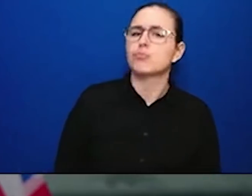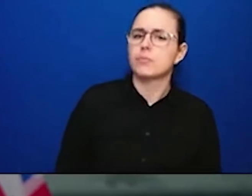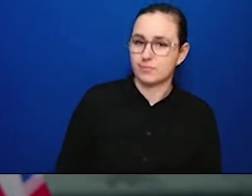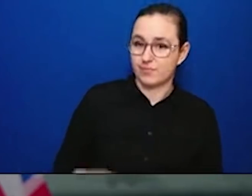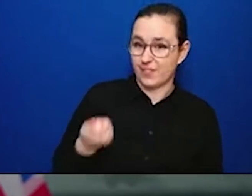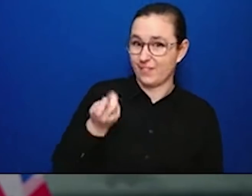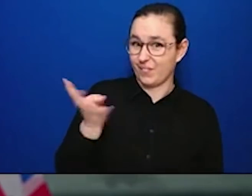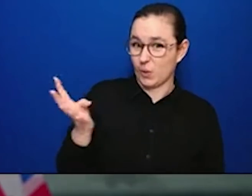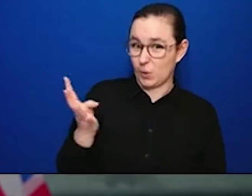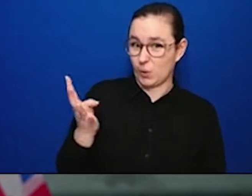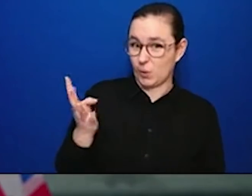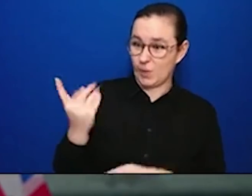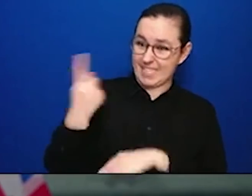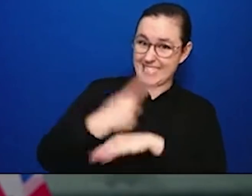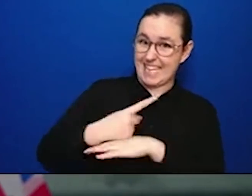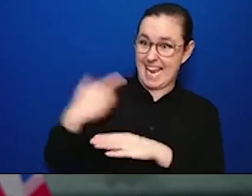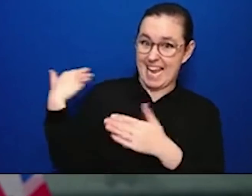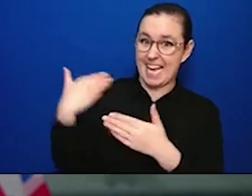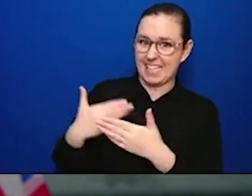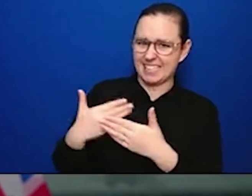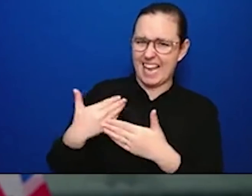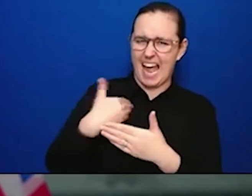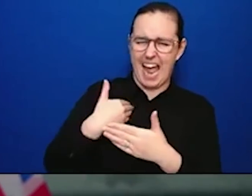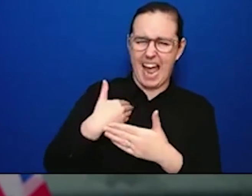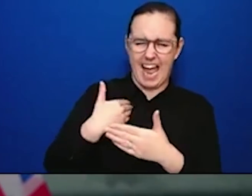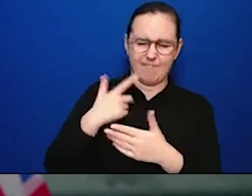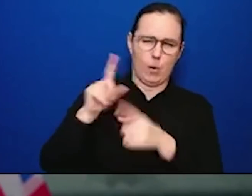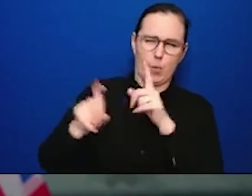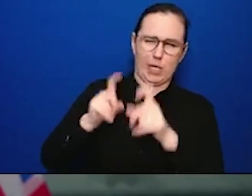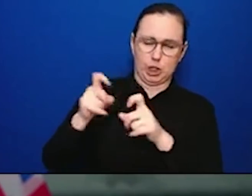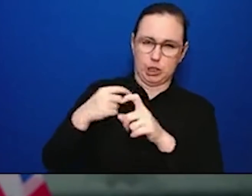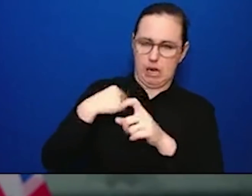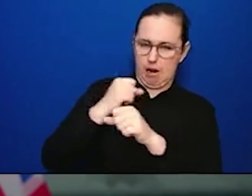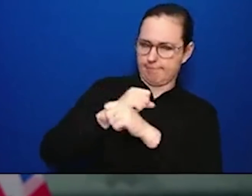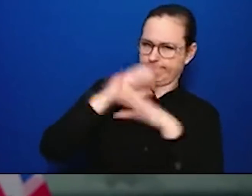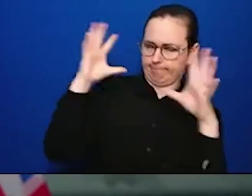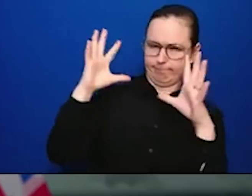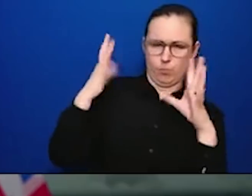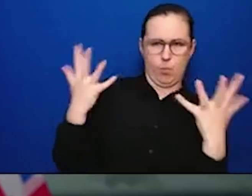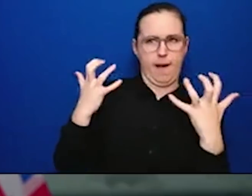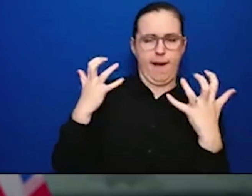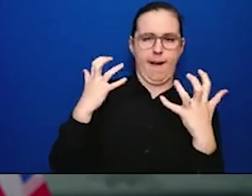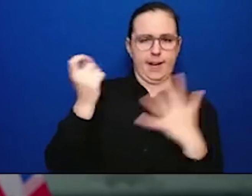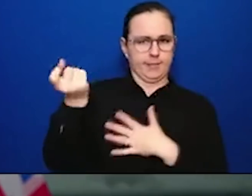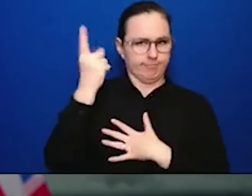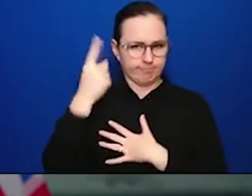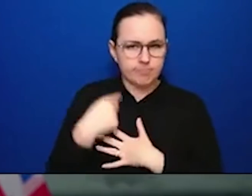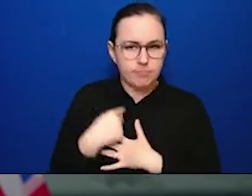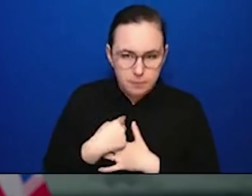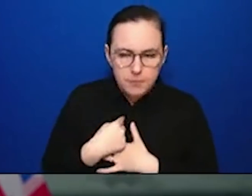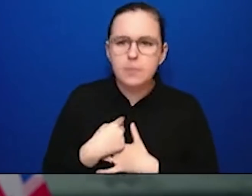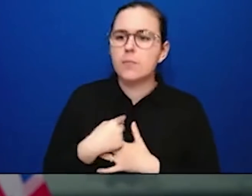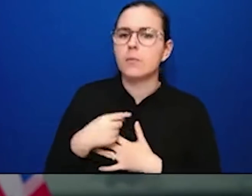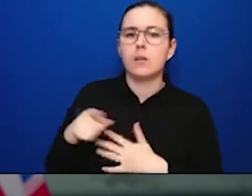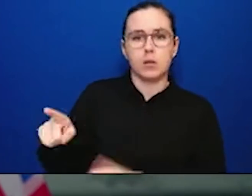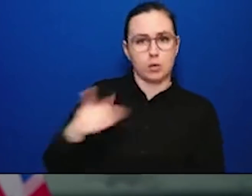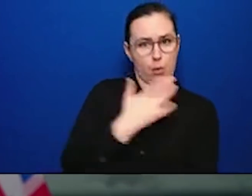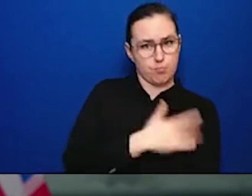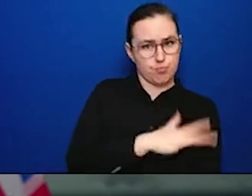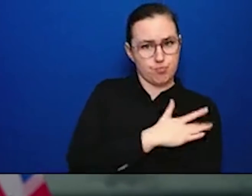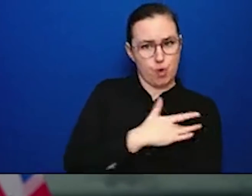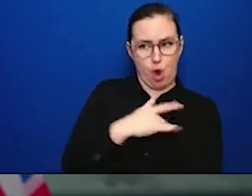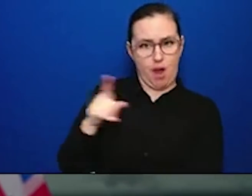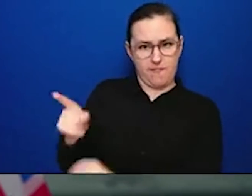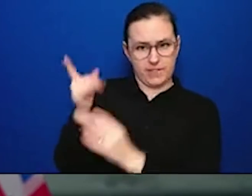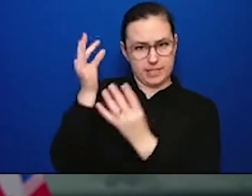days. Just trying to get a sense of whether the province is considering shortening the vaccine gap for kids. I know some